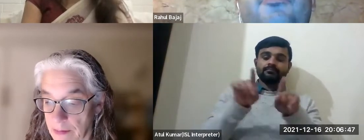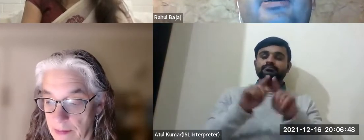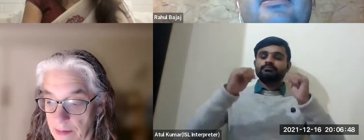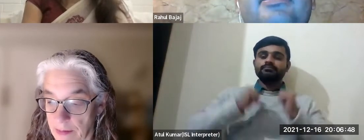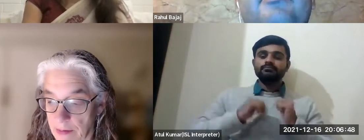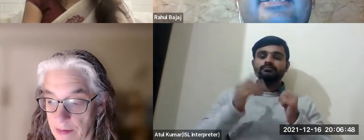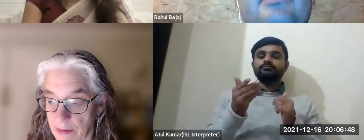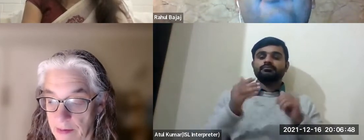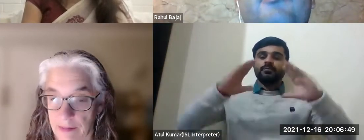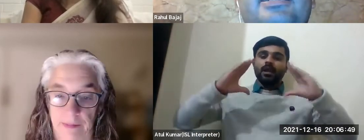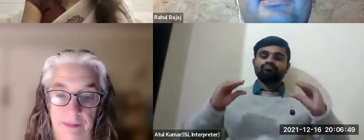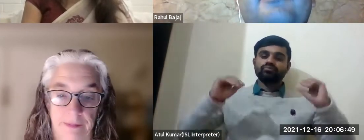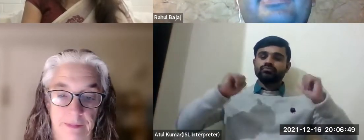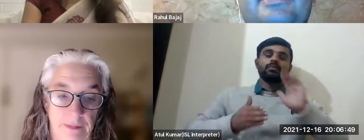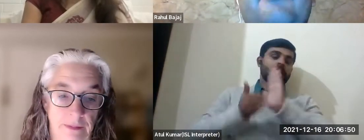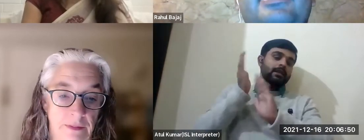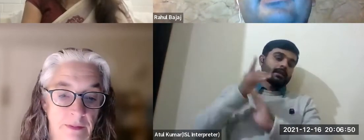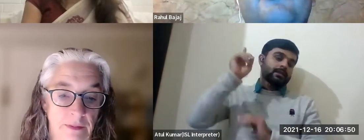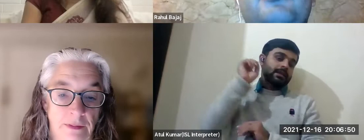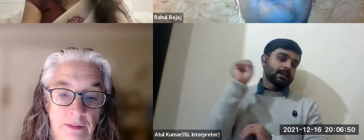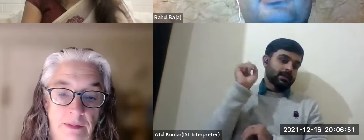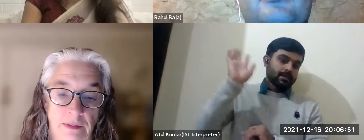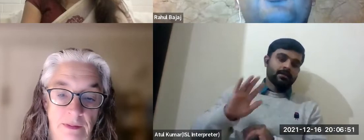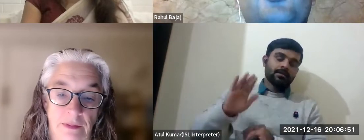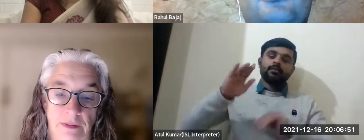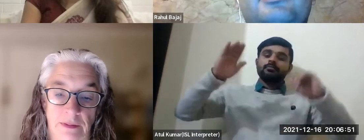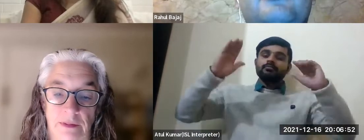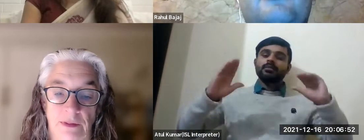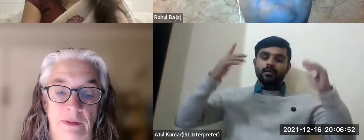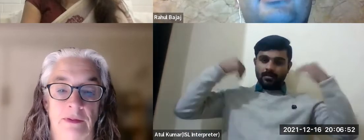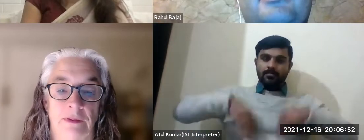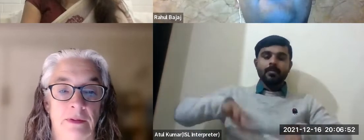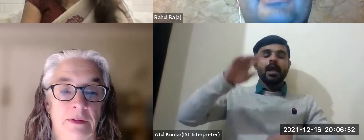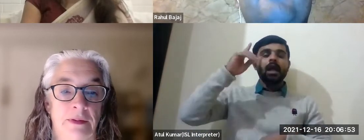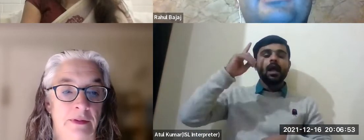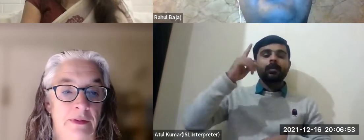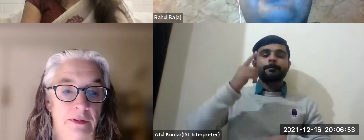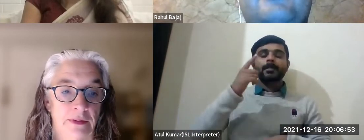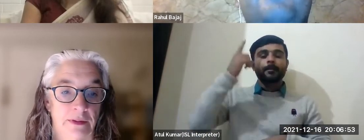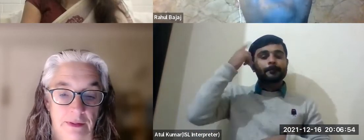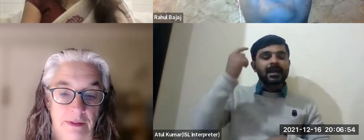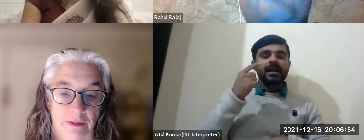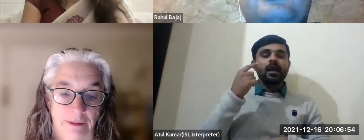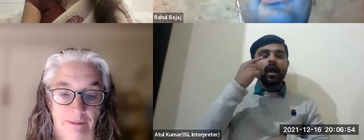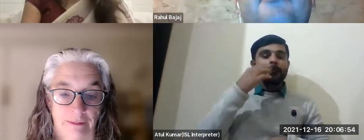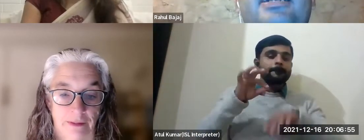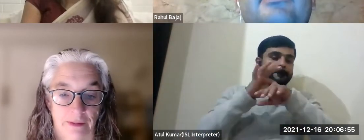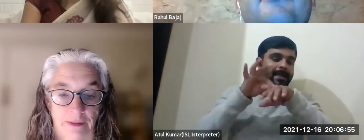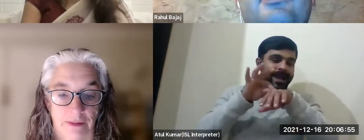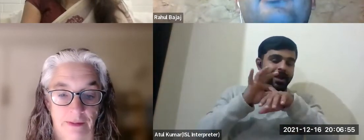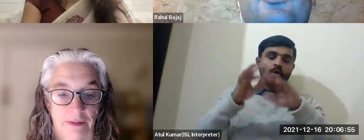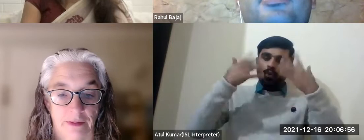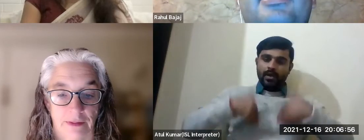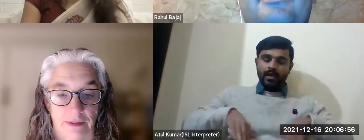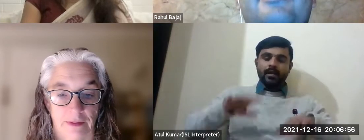on a sofa. There's a white wall behind me. I'm wearing a maroon colored shirt and and black pants. I'm a brown